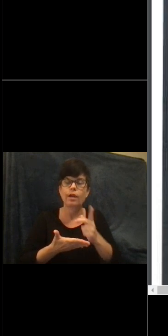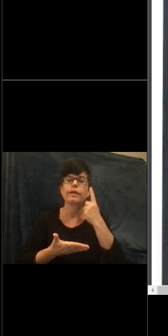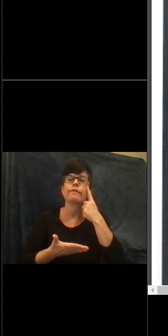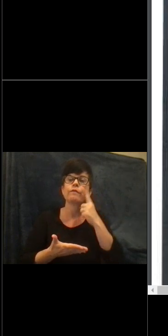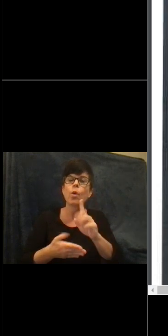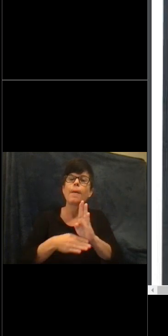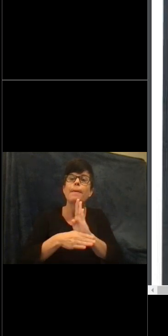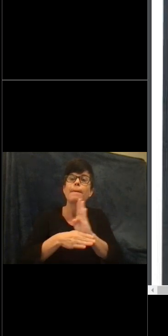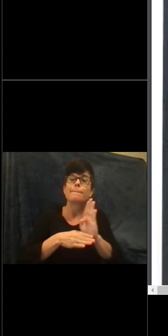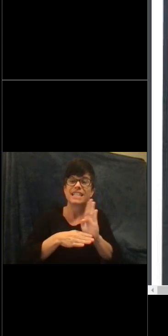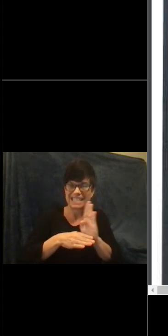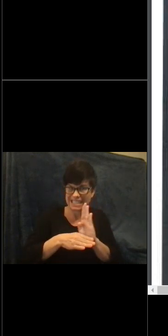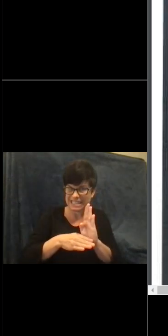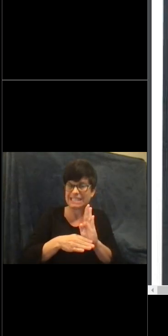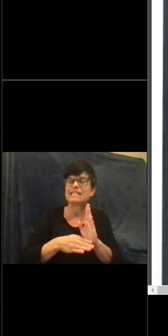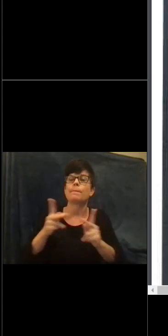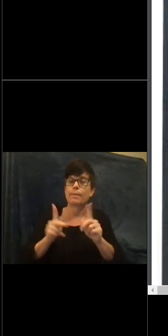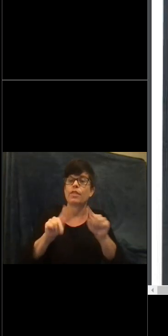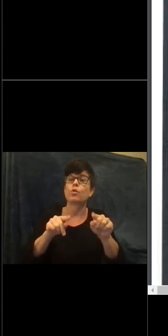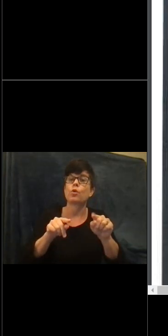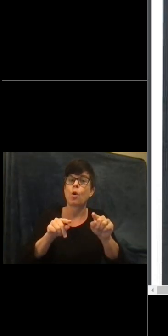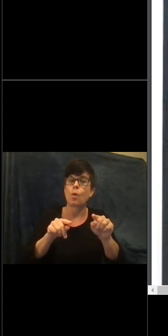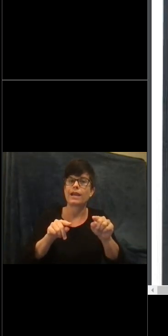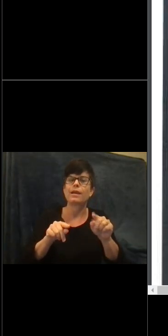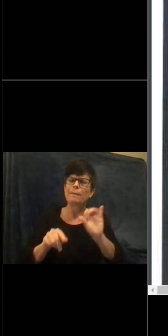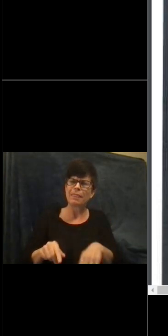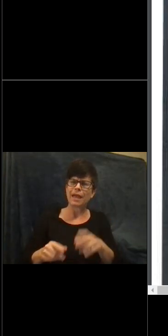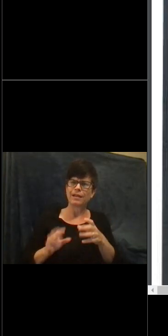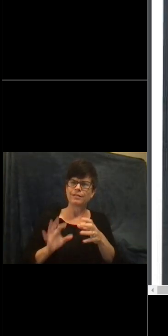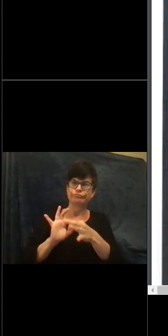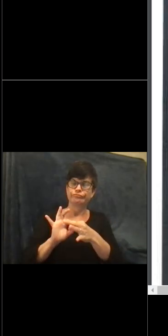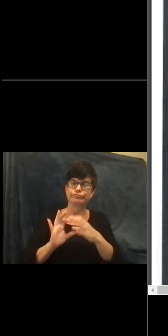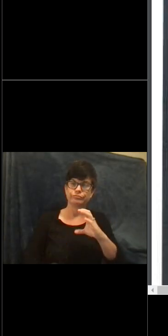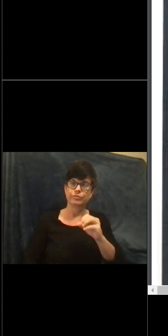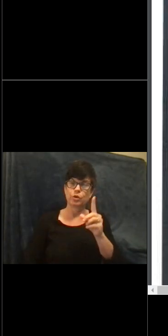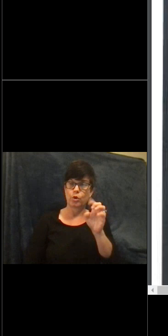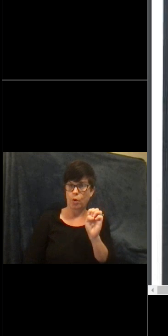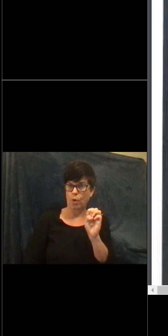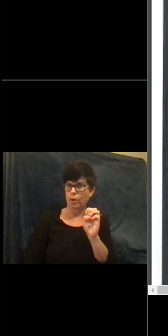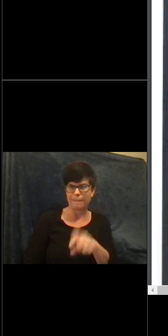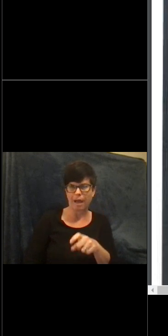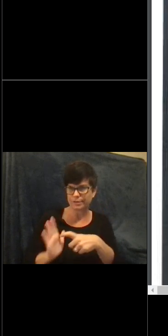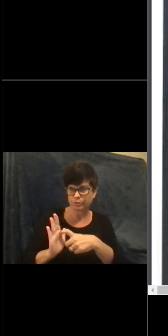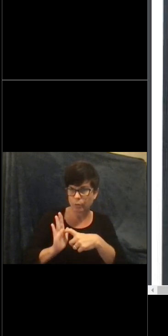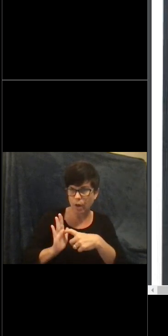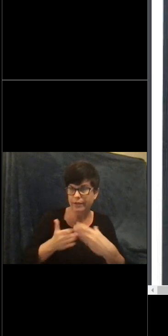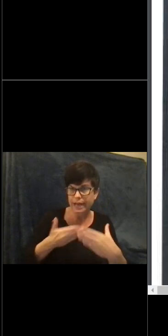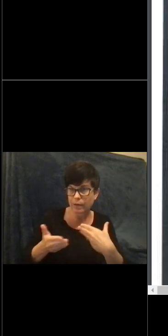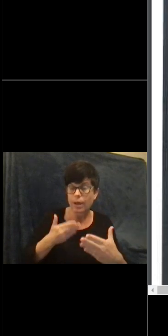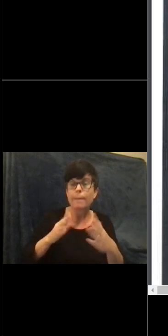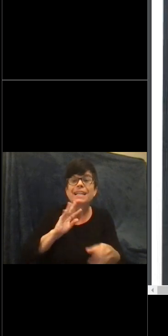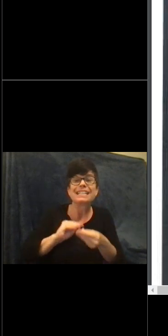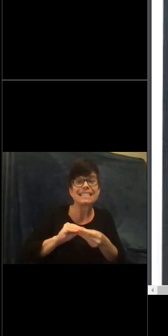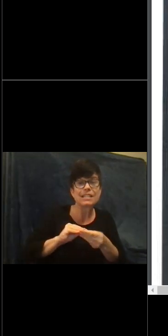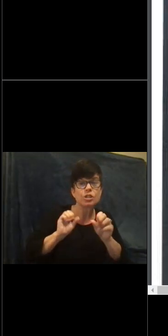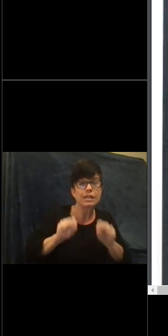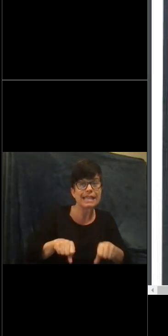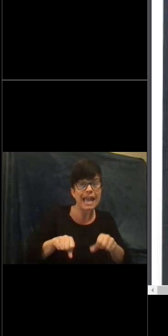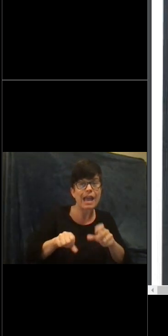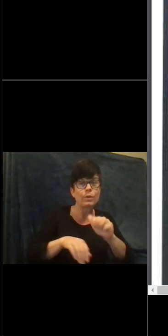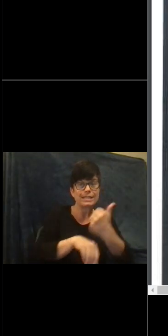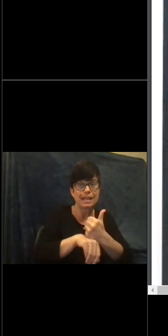parking spaces provided, but that is per code. And that's something that they have to do anyway. So in addition to that, is that something that we could potentially